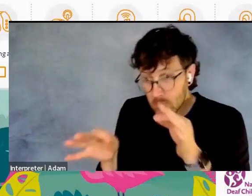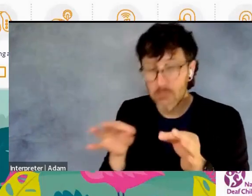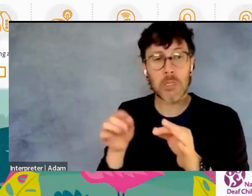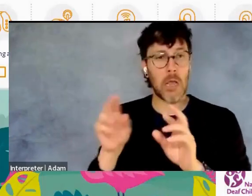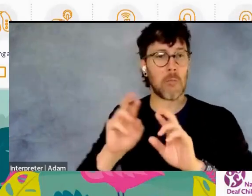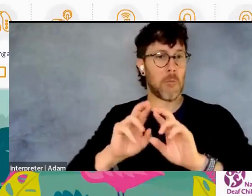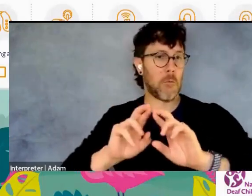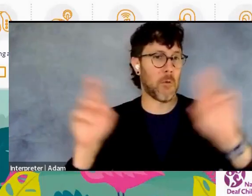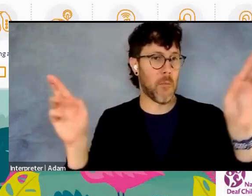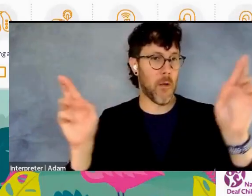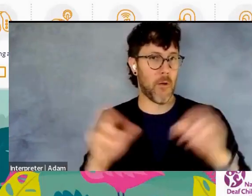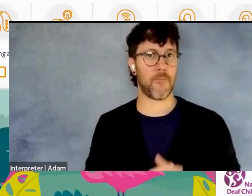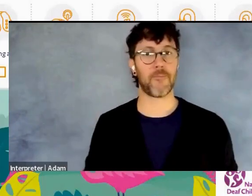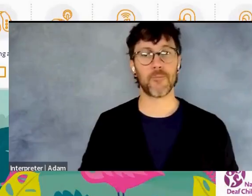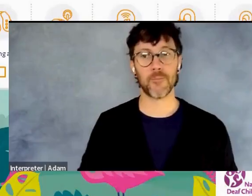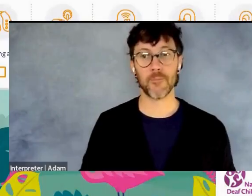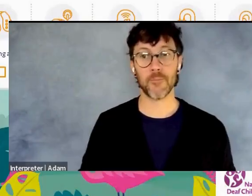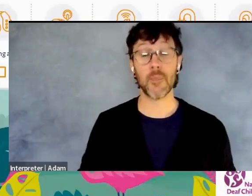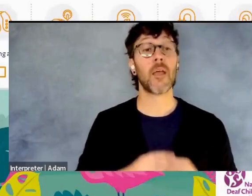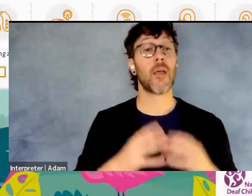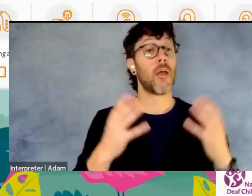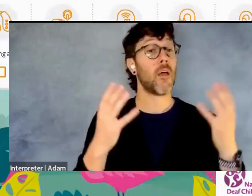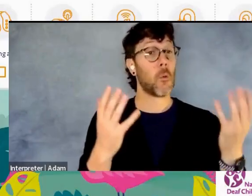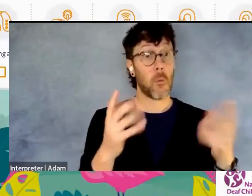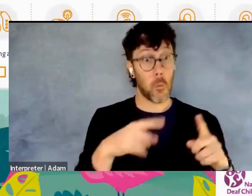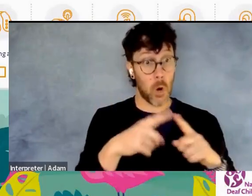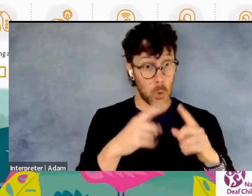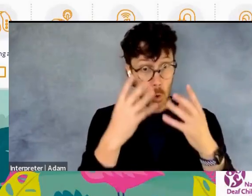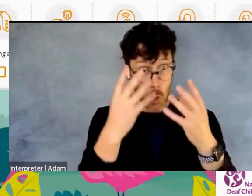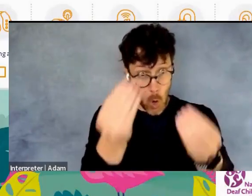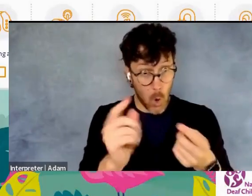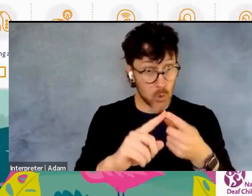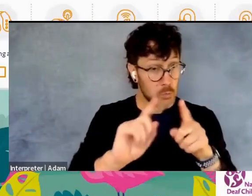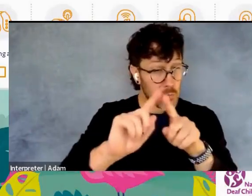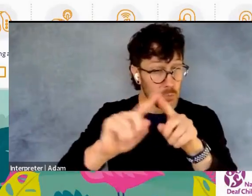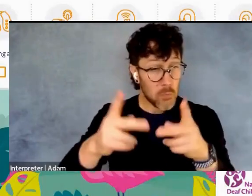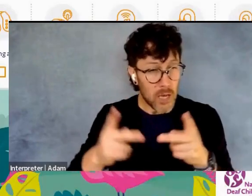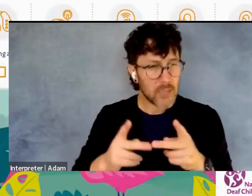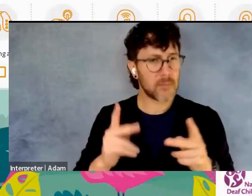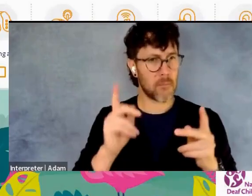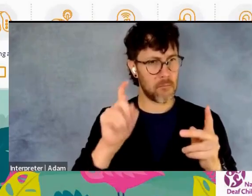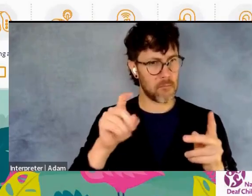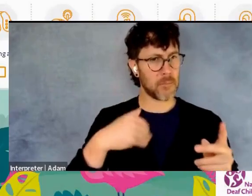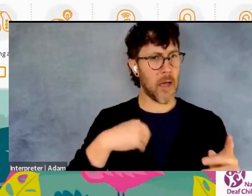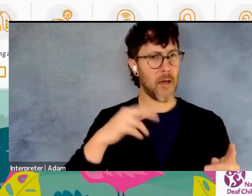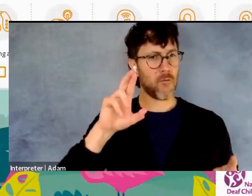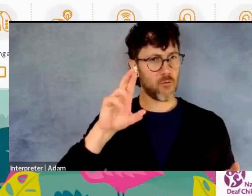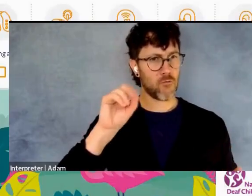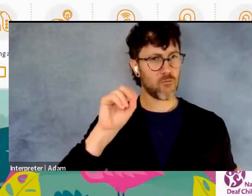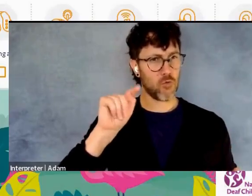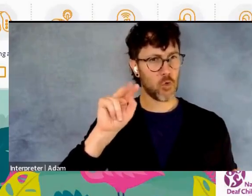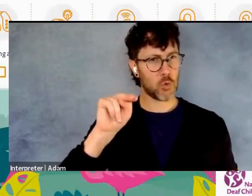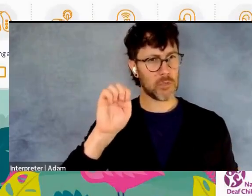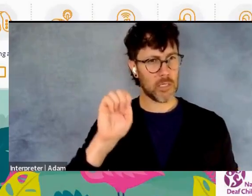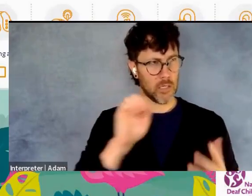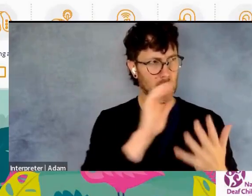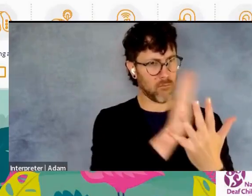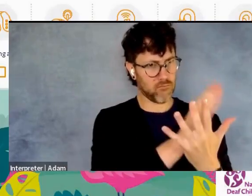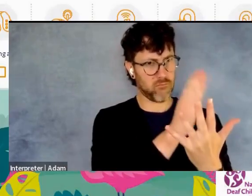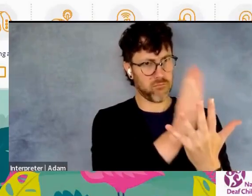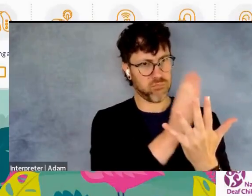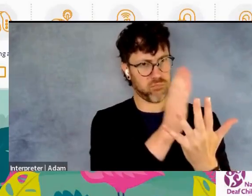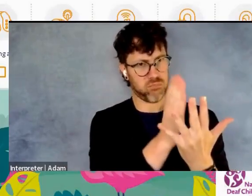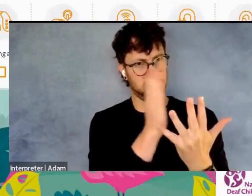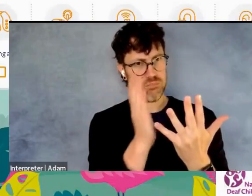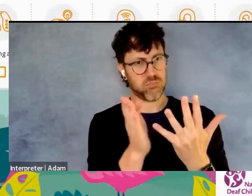Also creating a routine for when you do go to different places. So when you go to Target, having that sort of beginning, middle, and end to